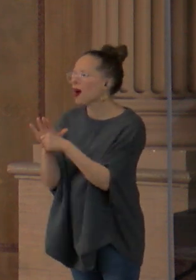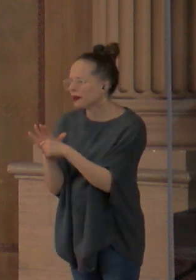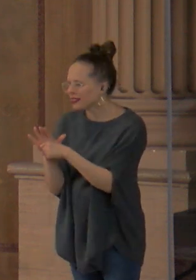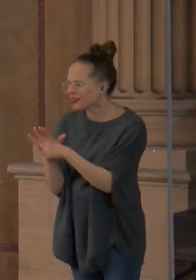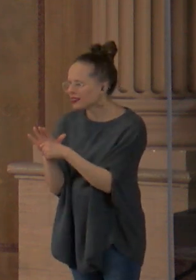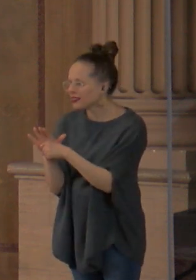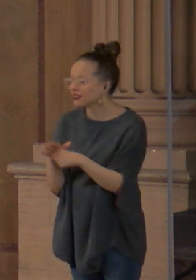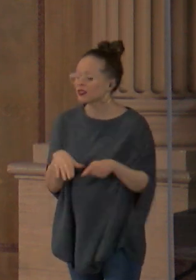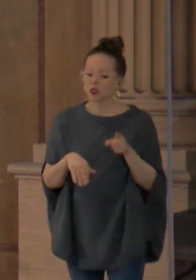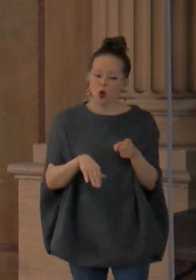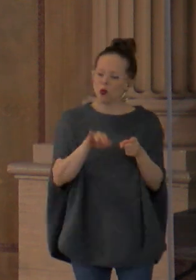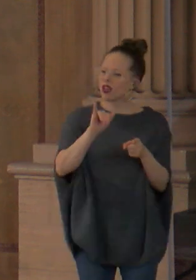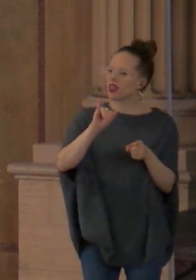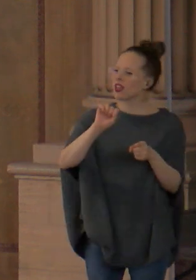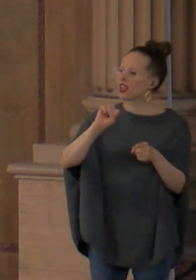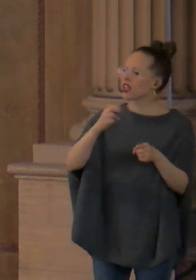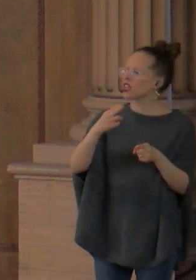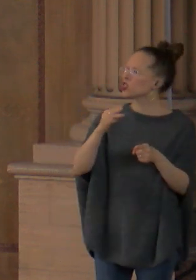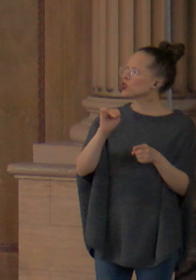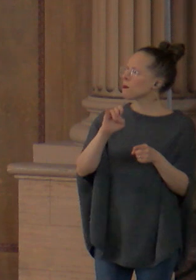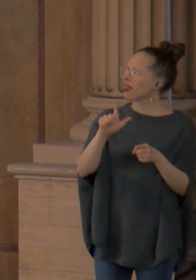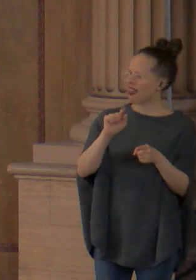through doing, through self-reliance.